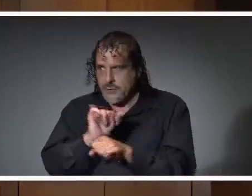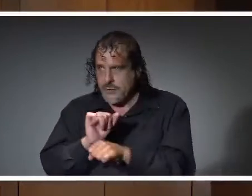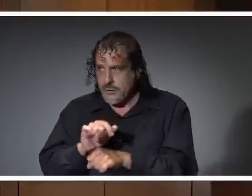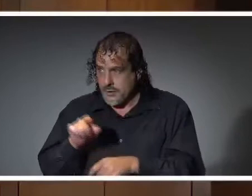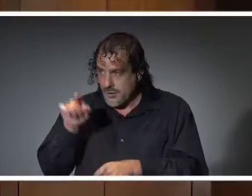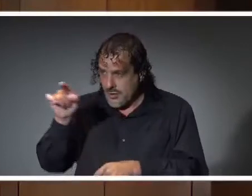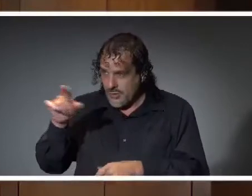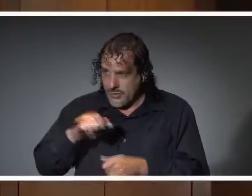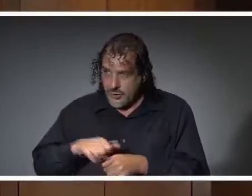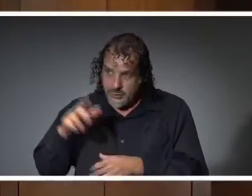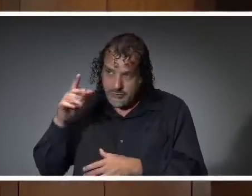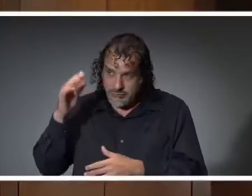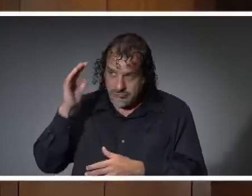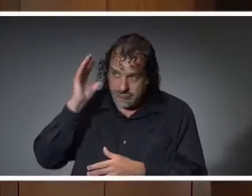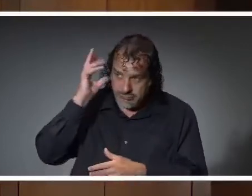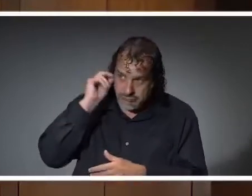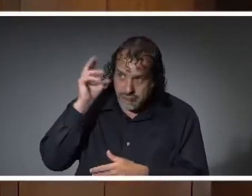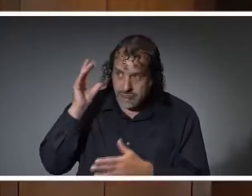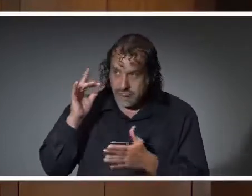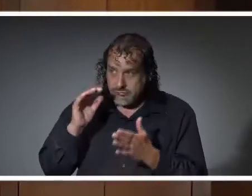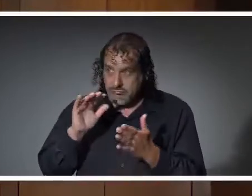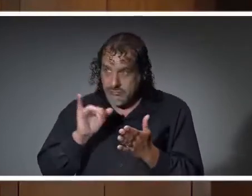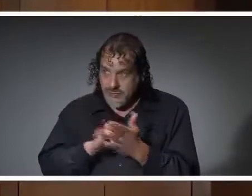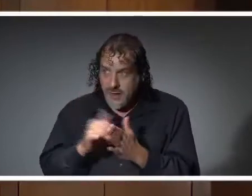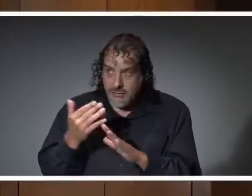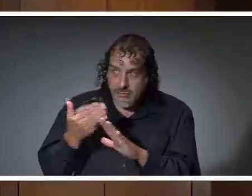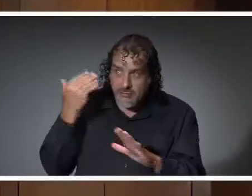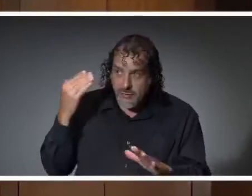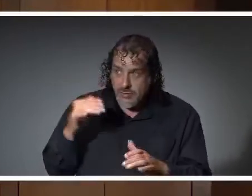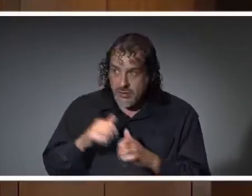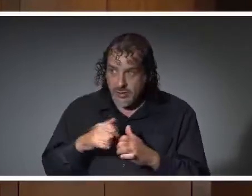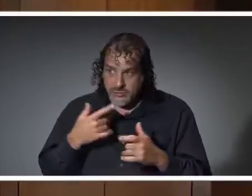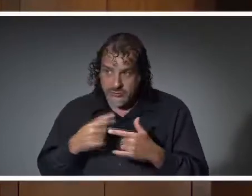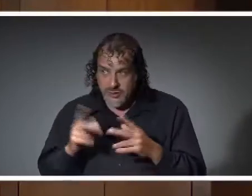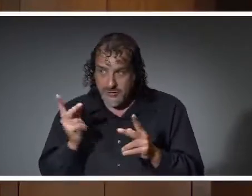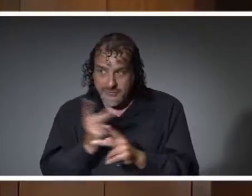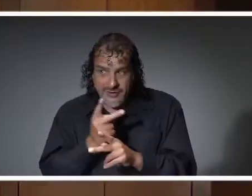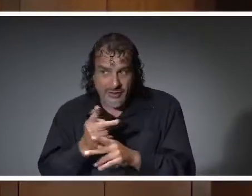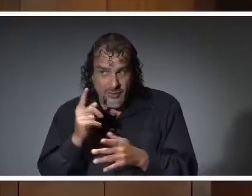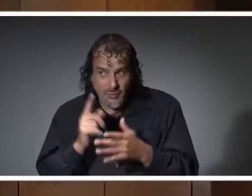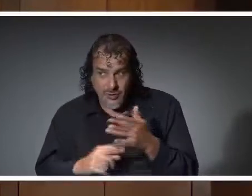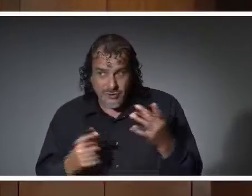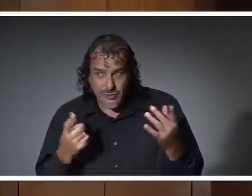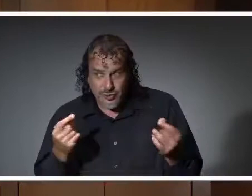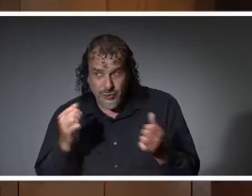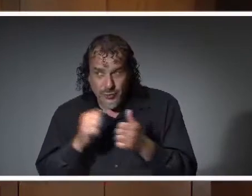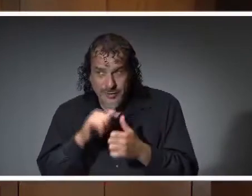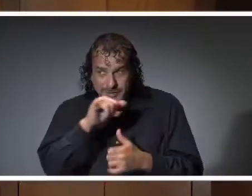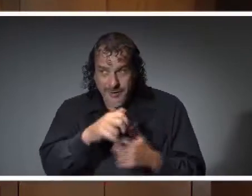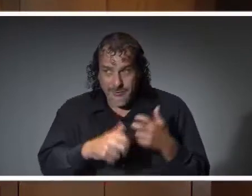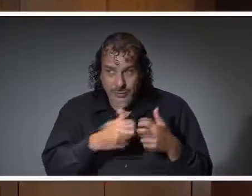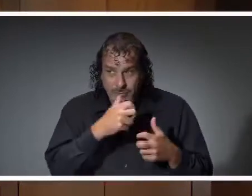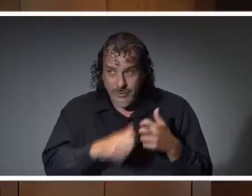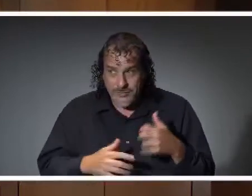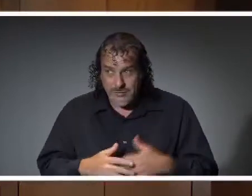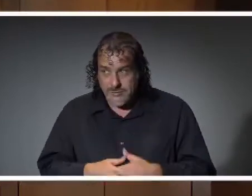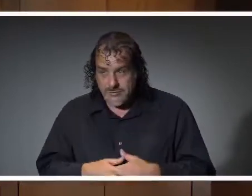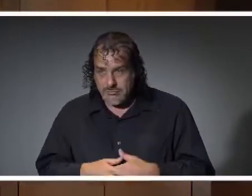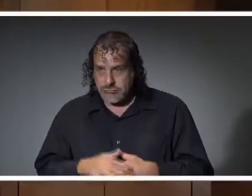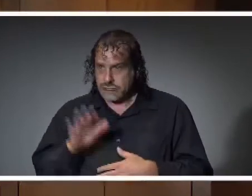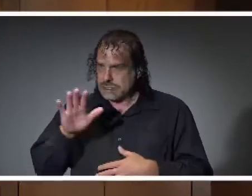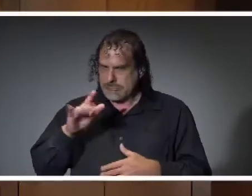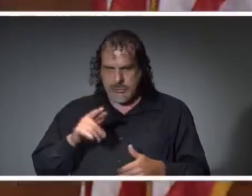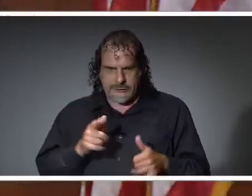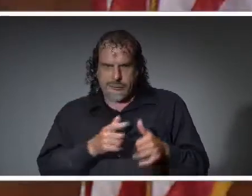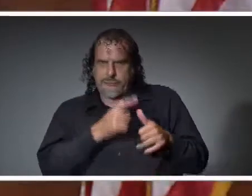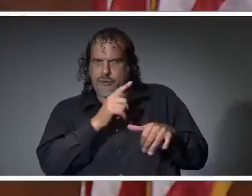office is hearing about? Is it something that you guys are working to try to figure out what the solution is? This is the first I have heard of it,